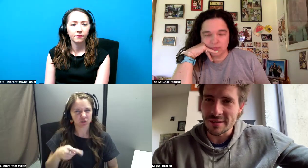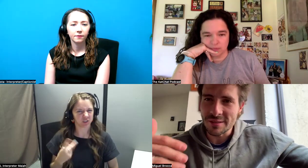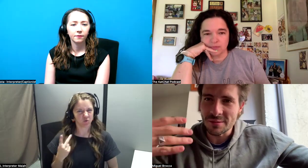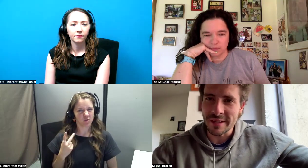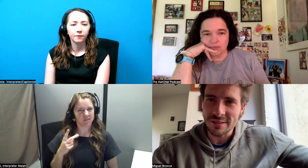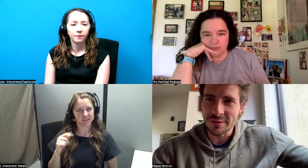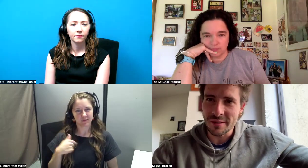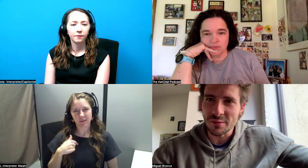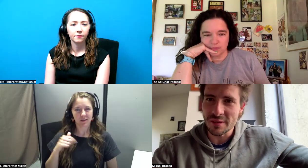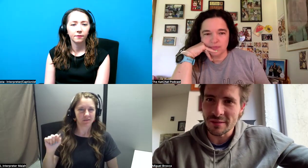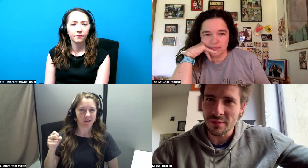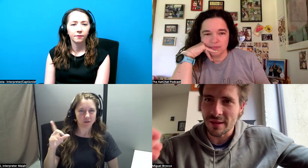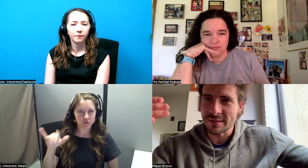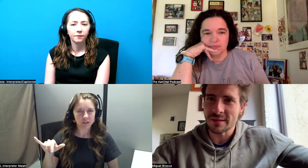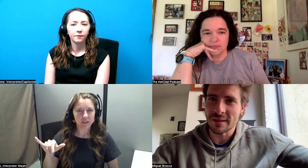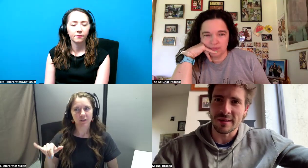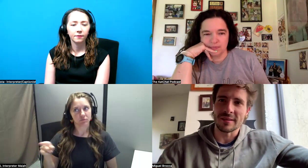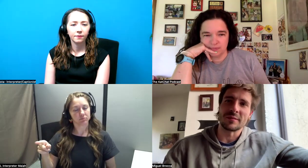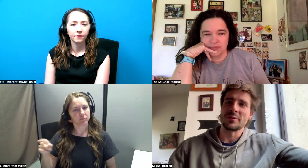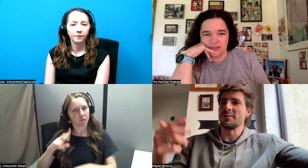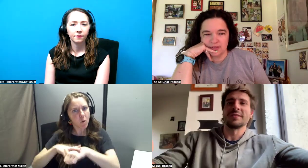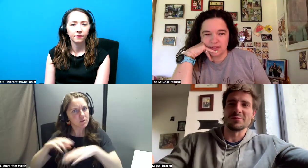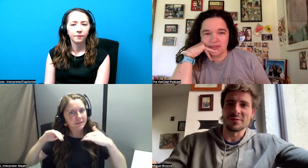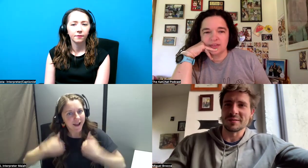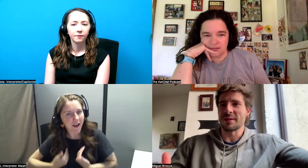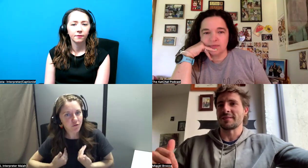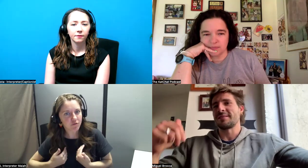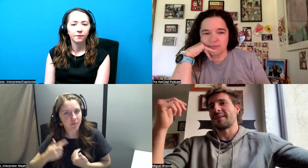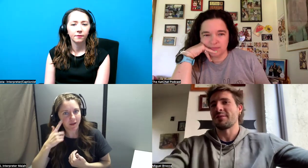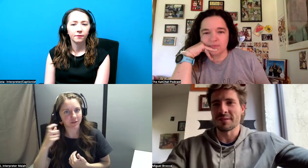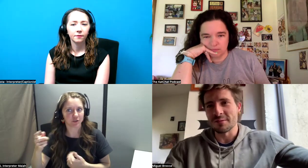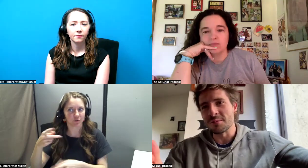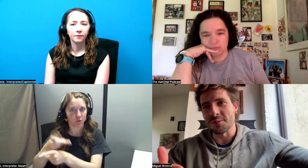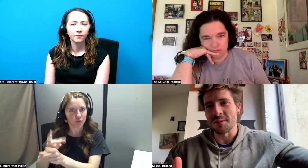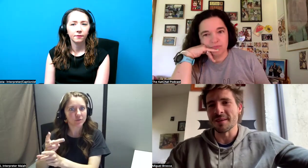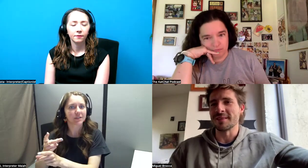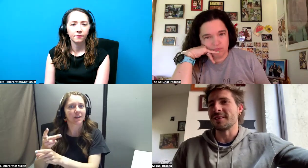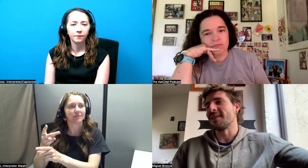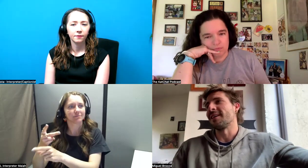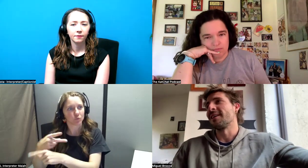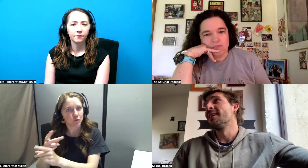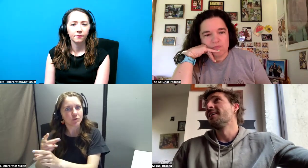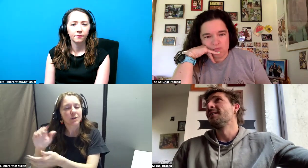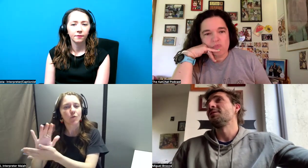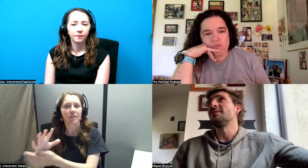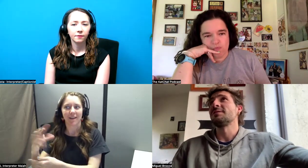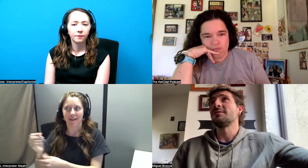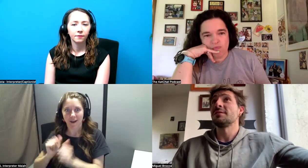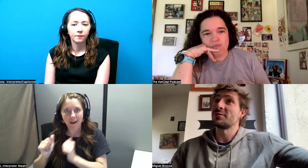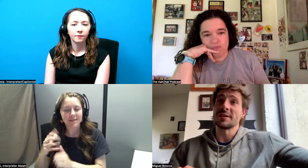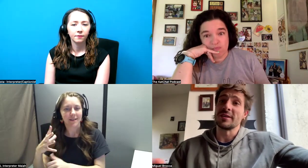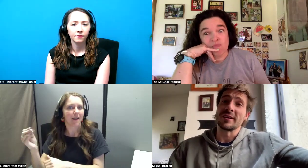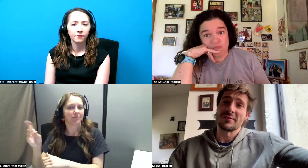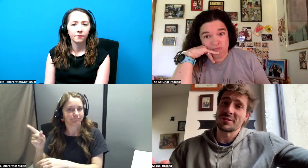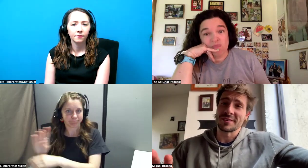super tired because she was like shooting a movie plus producing the movie plus having the Zooms with me. And